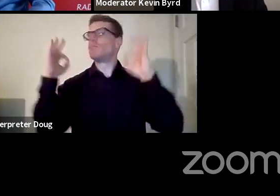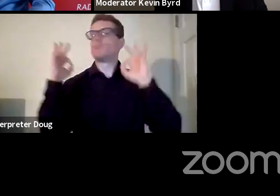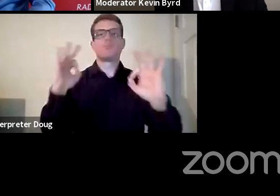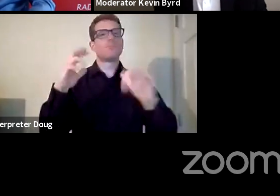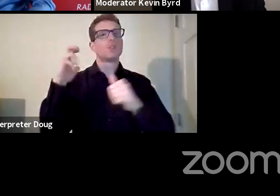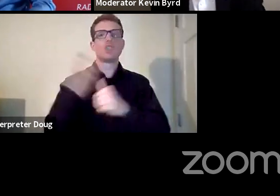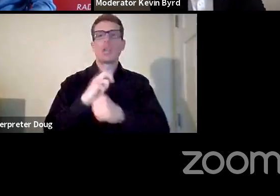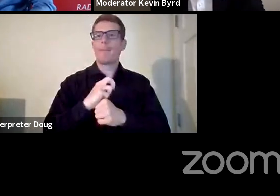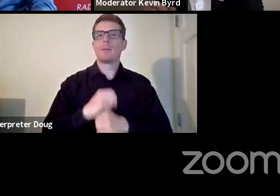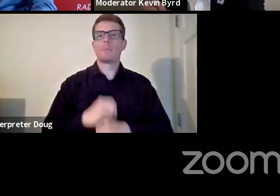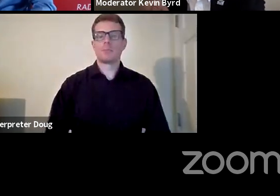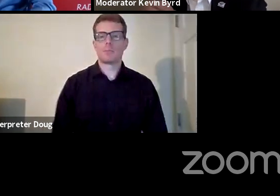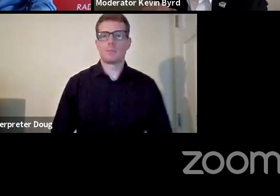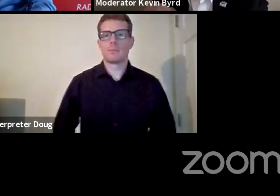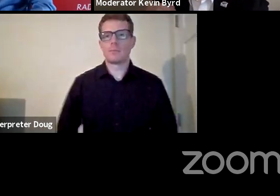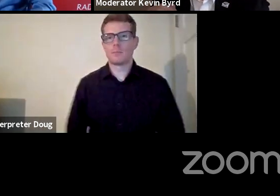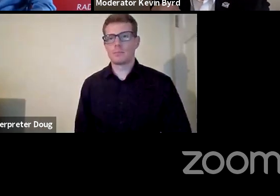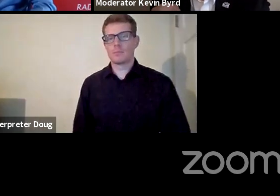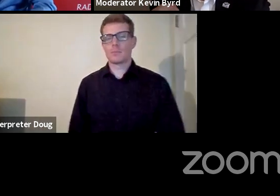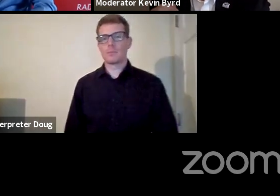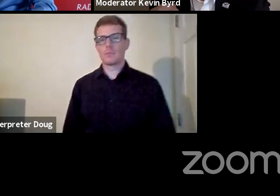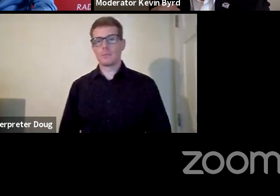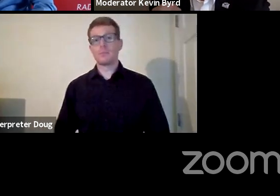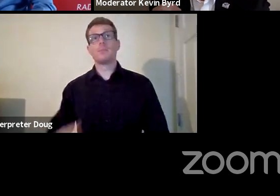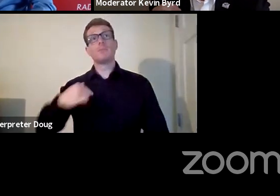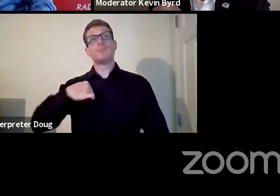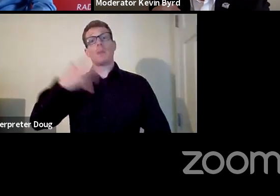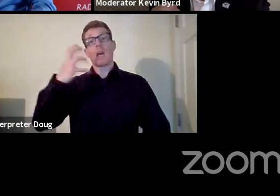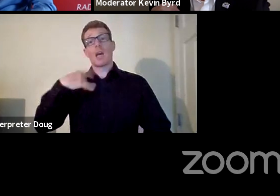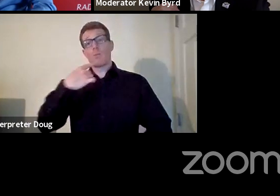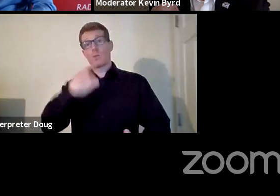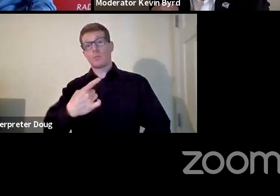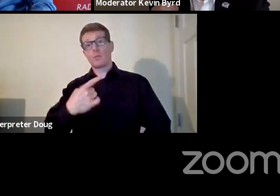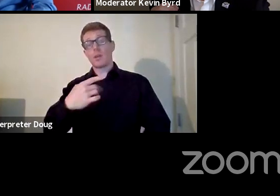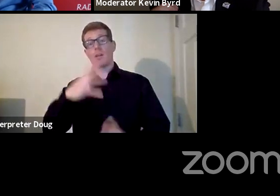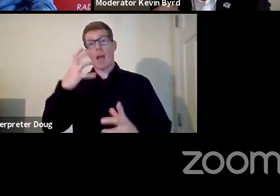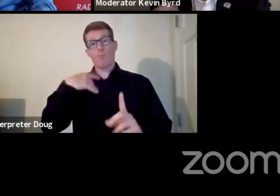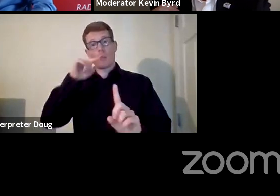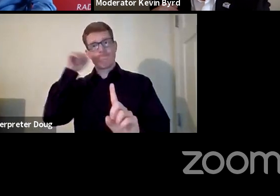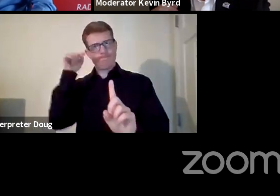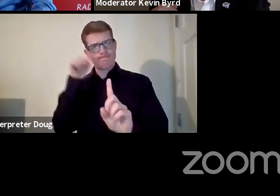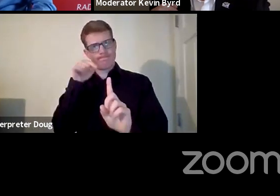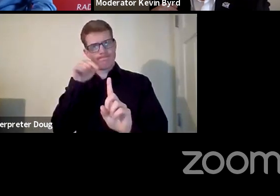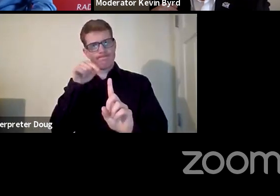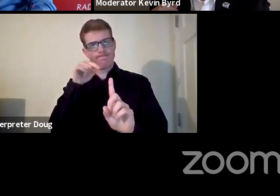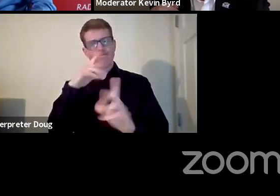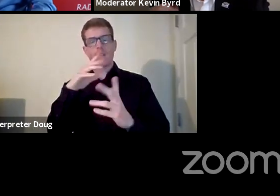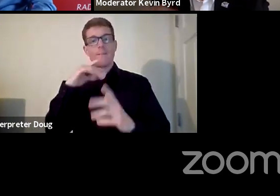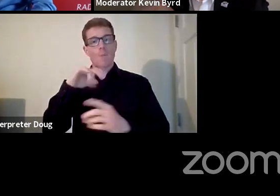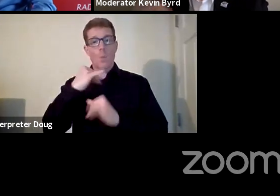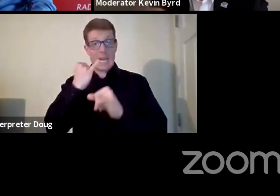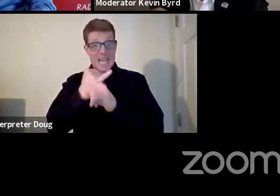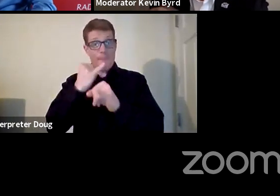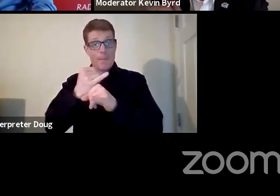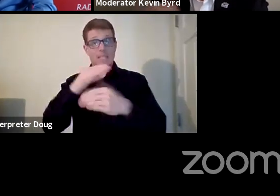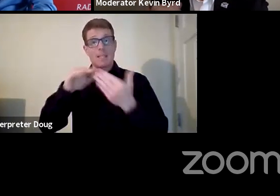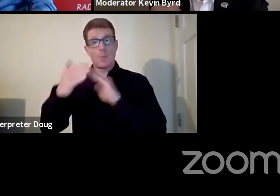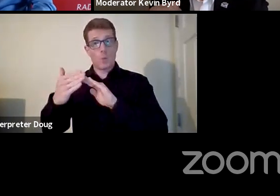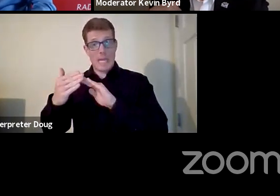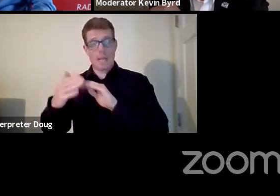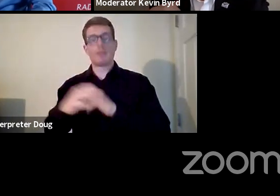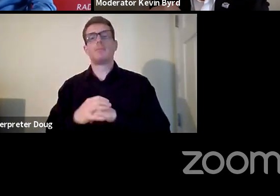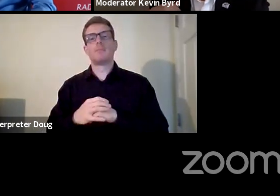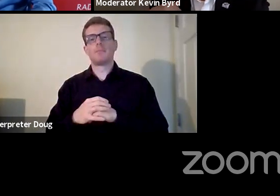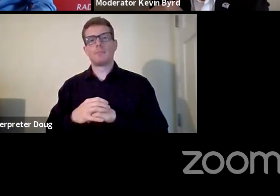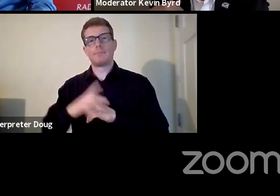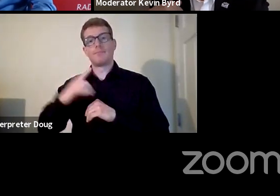I would say, I would like to just zero in for a minute on our campus community. And I